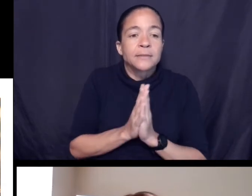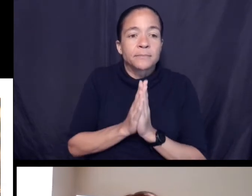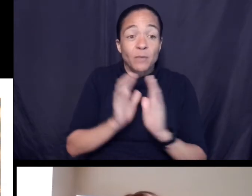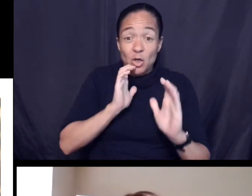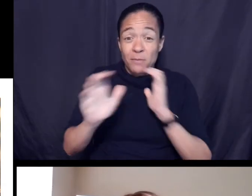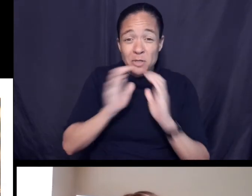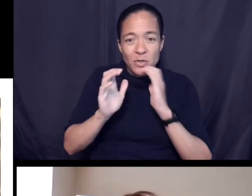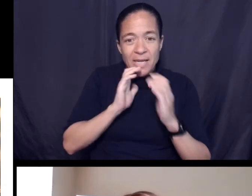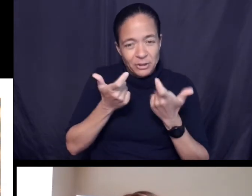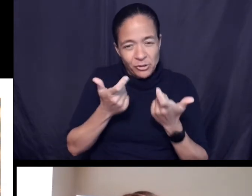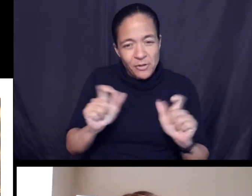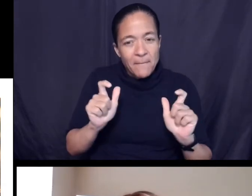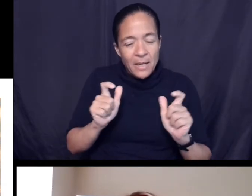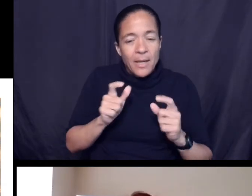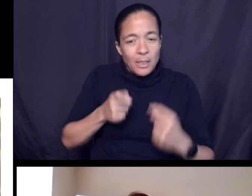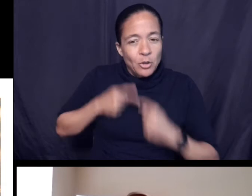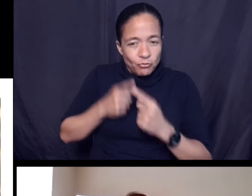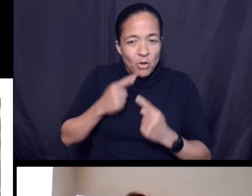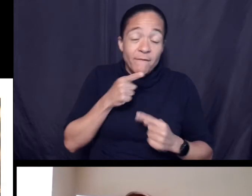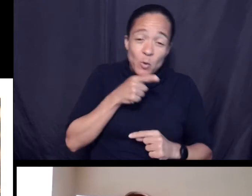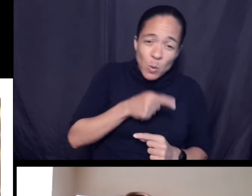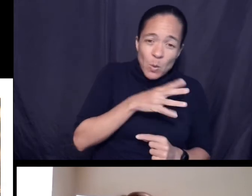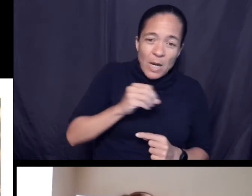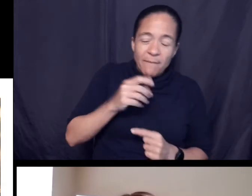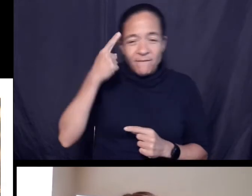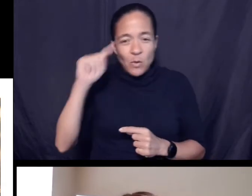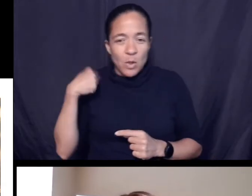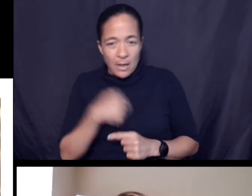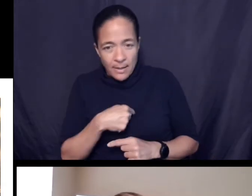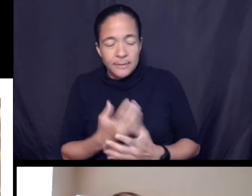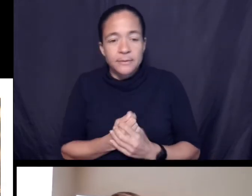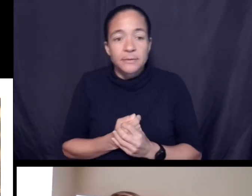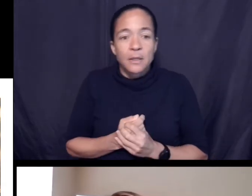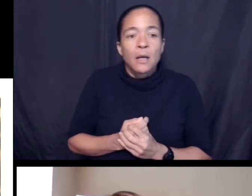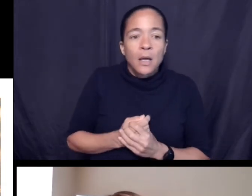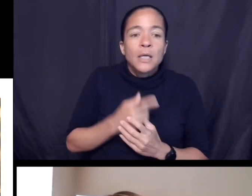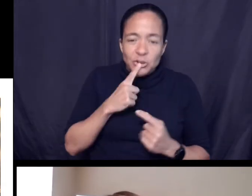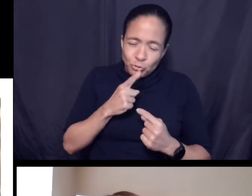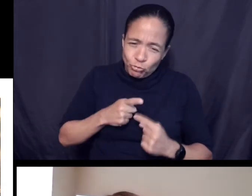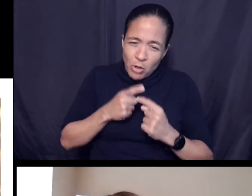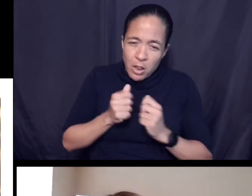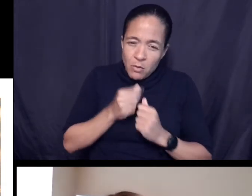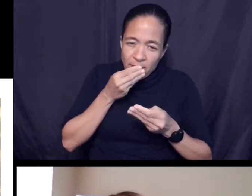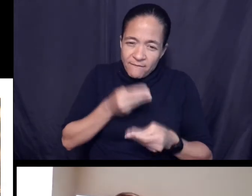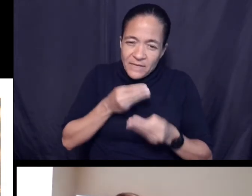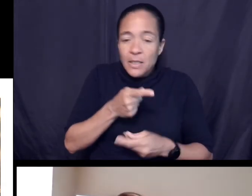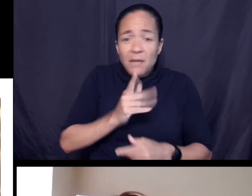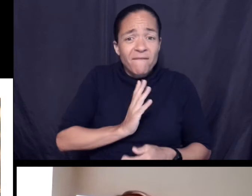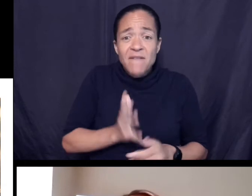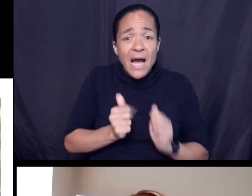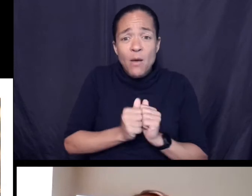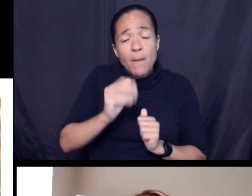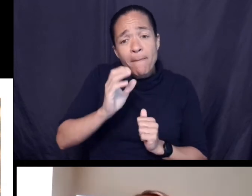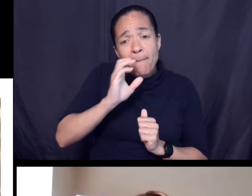huge issue for her and for us. She does have issues with feeding. She's always been okay with her